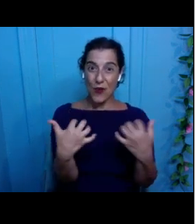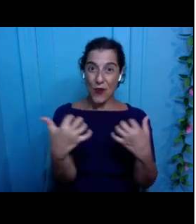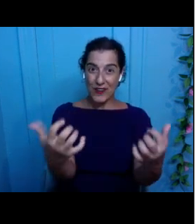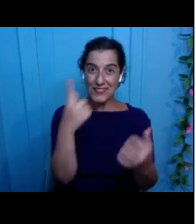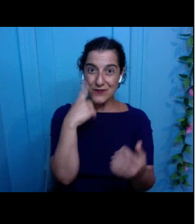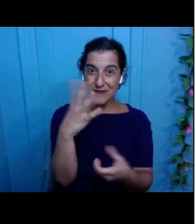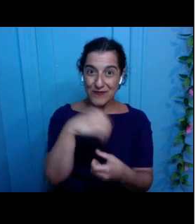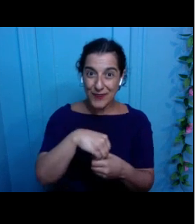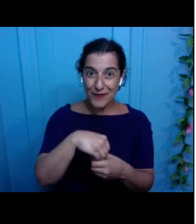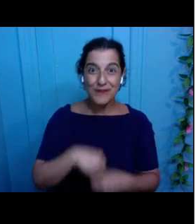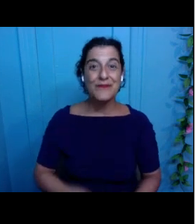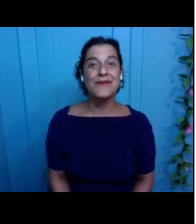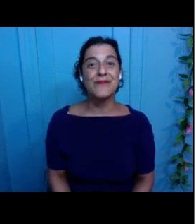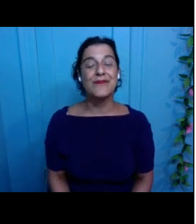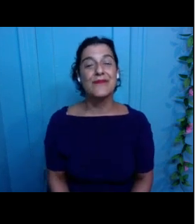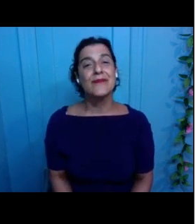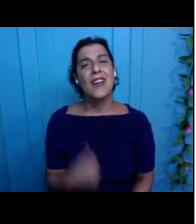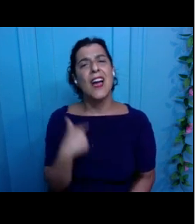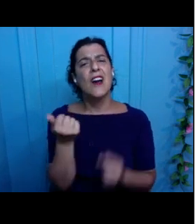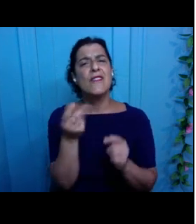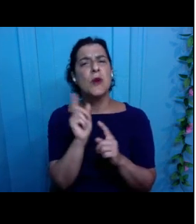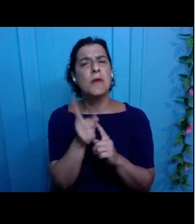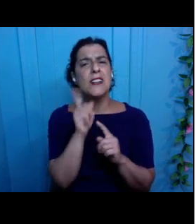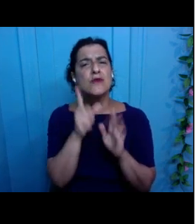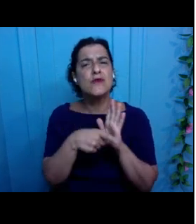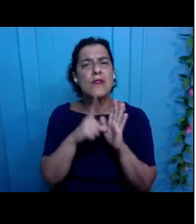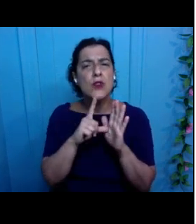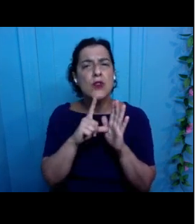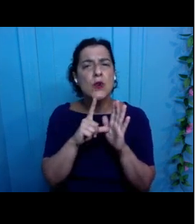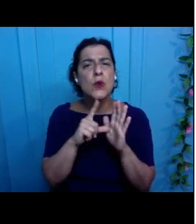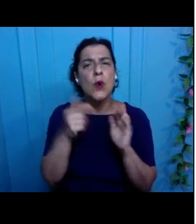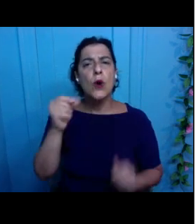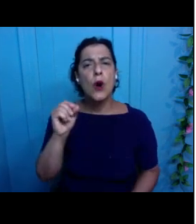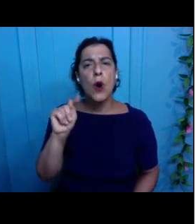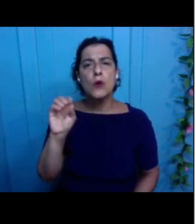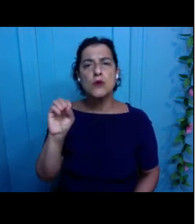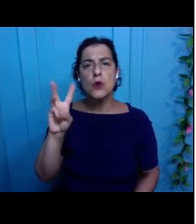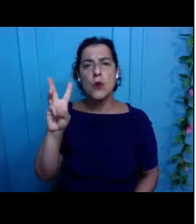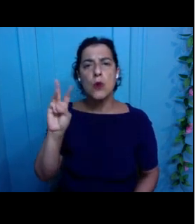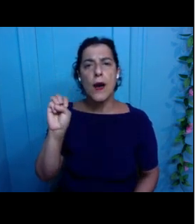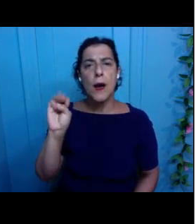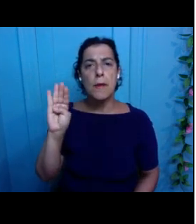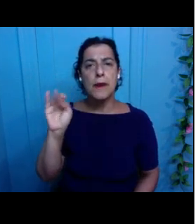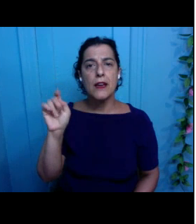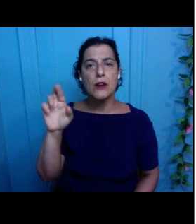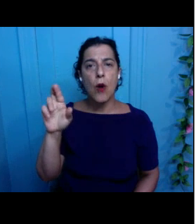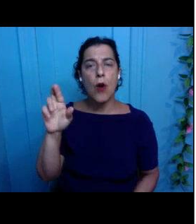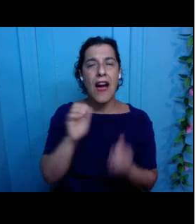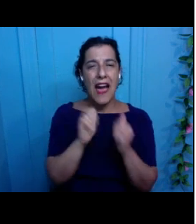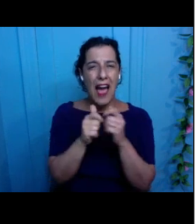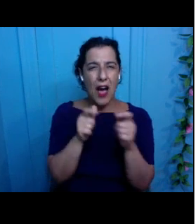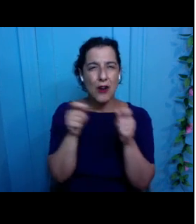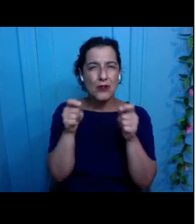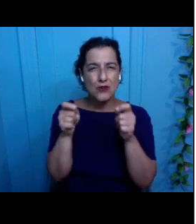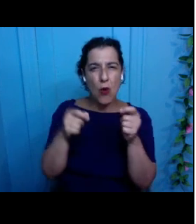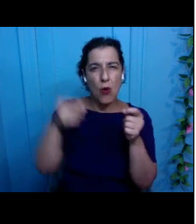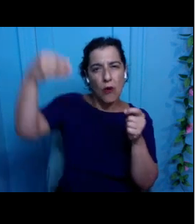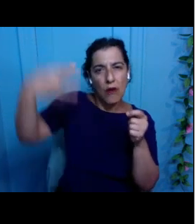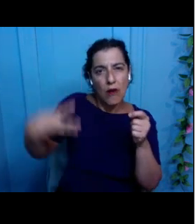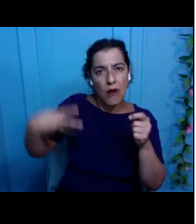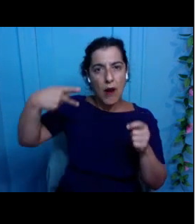few minutes to go over the GoToWebinar control panel for you and to let you know how the webinar will